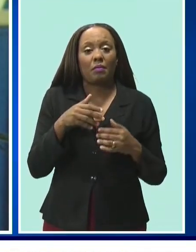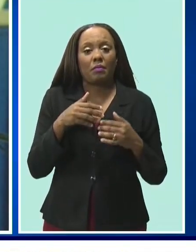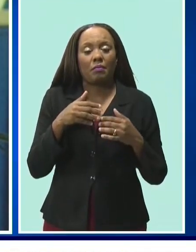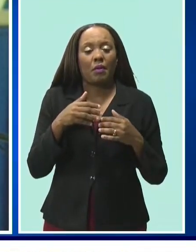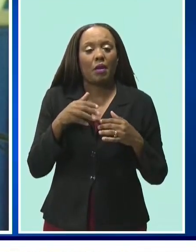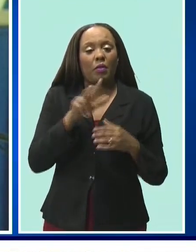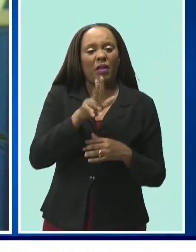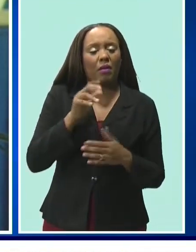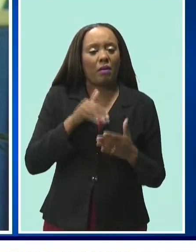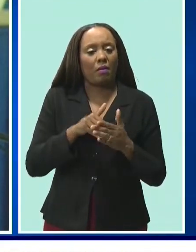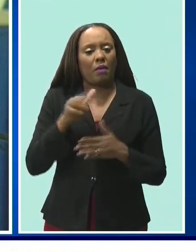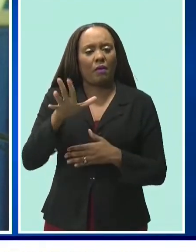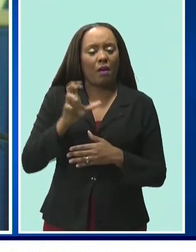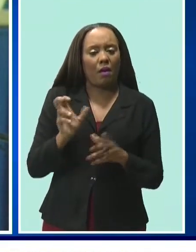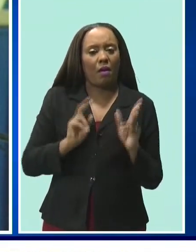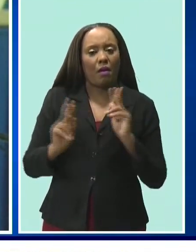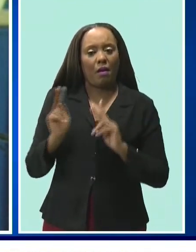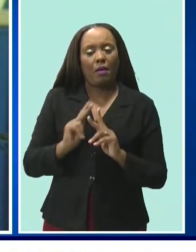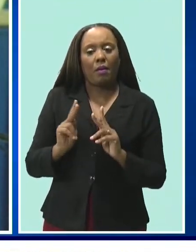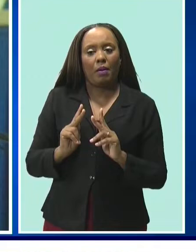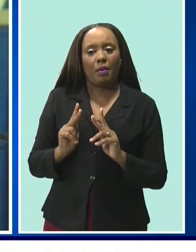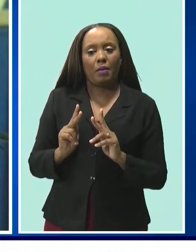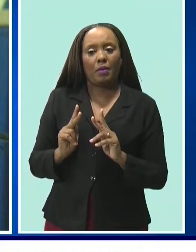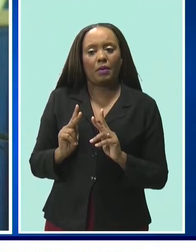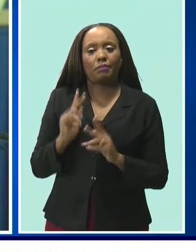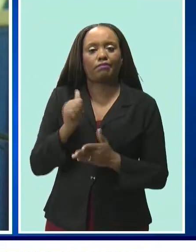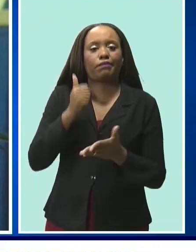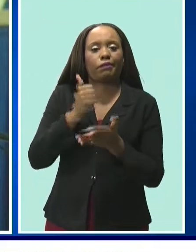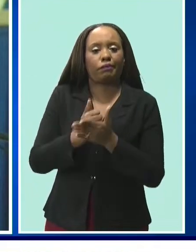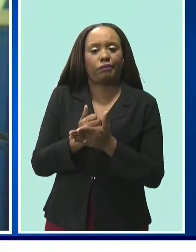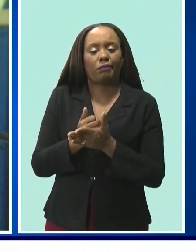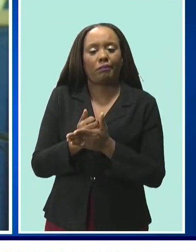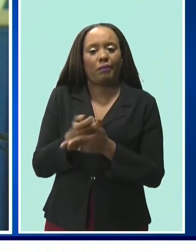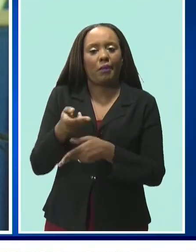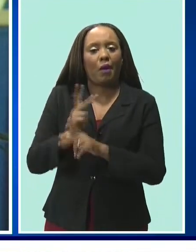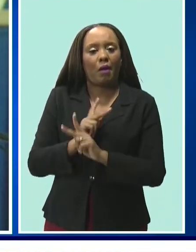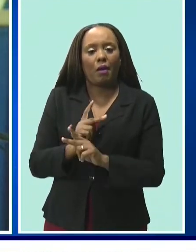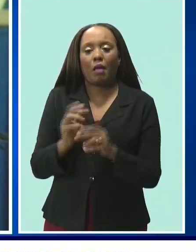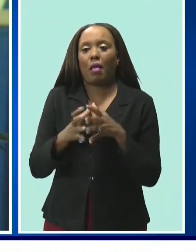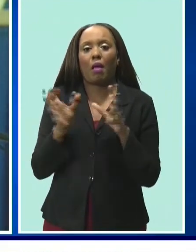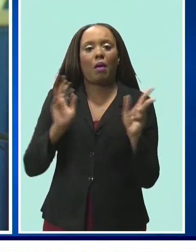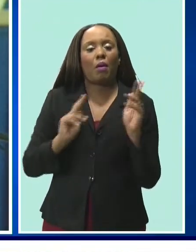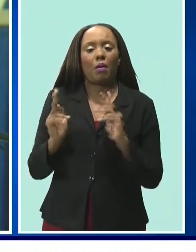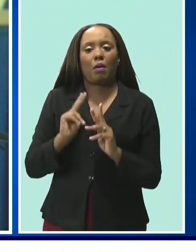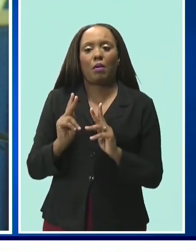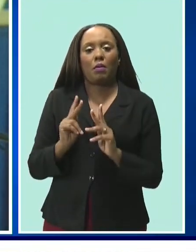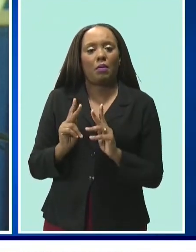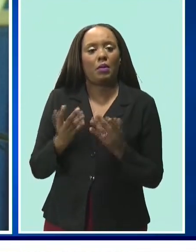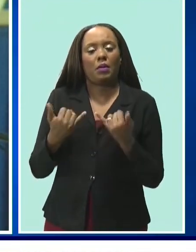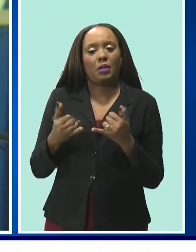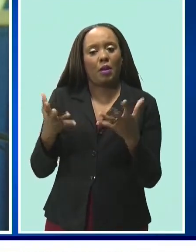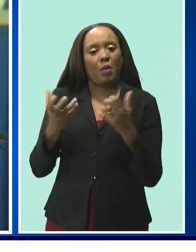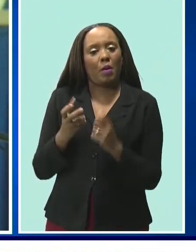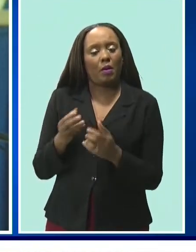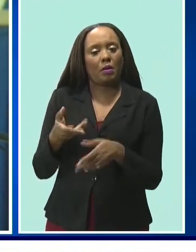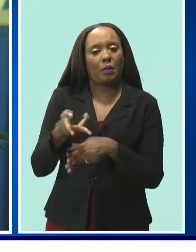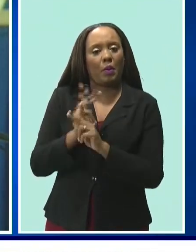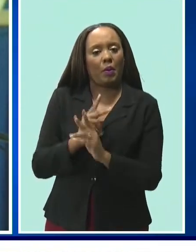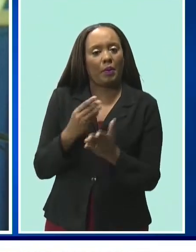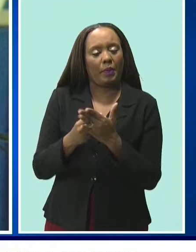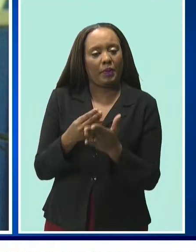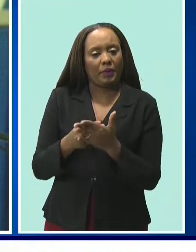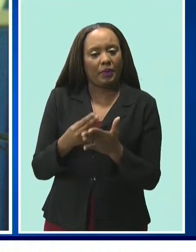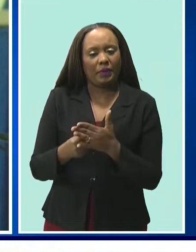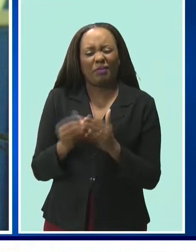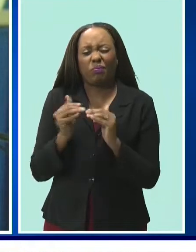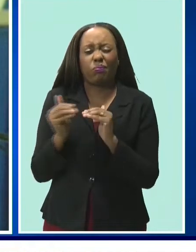also, but out of those we would have dispersed 2,800. So we still have a high number pending in terms to be dispersed, and